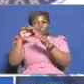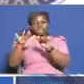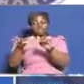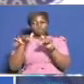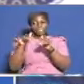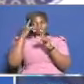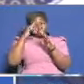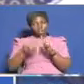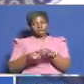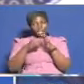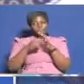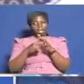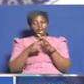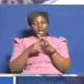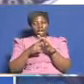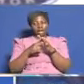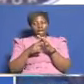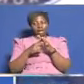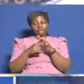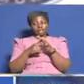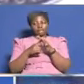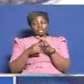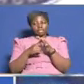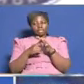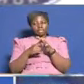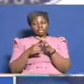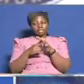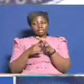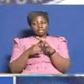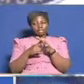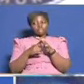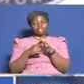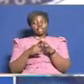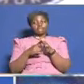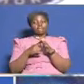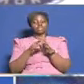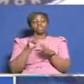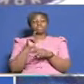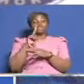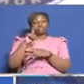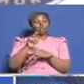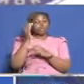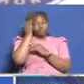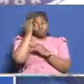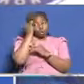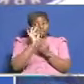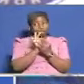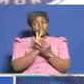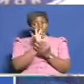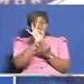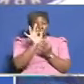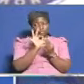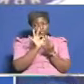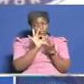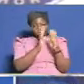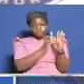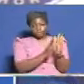during provisions, maintenance. In this respect, I would like to note particularly that the arrangements of the new tug